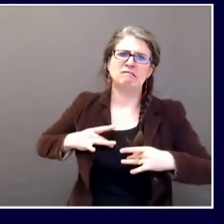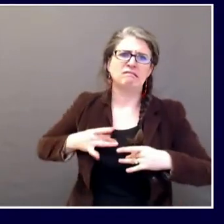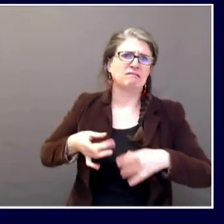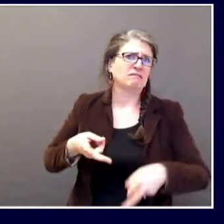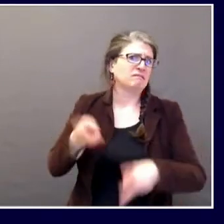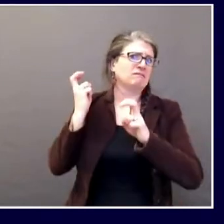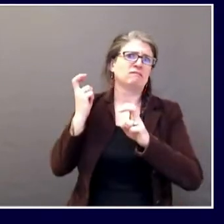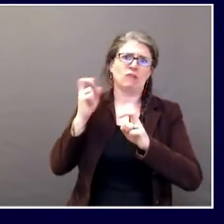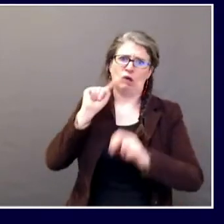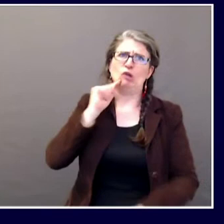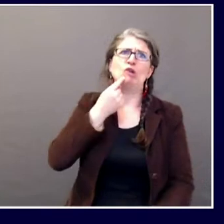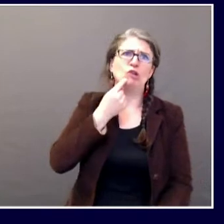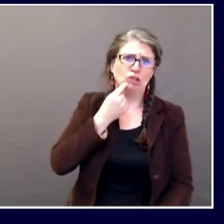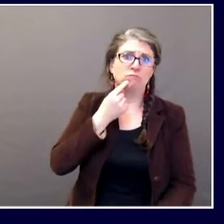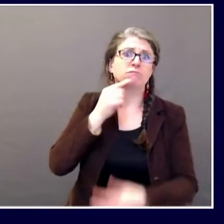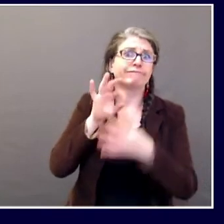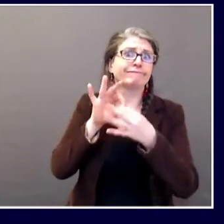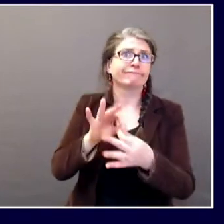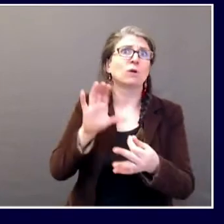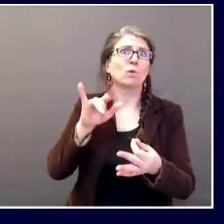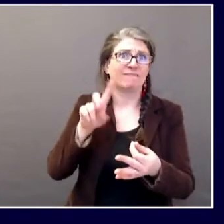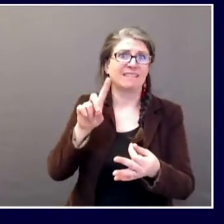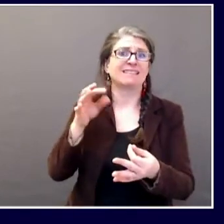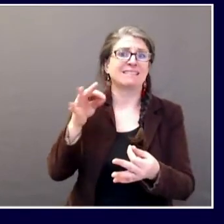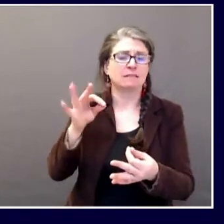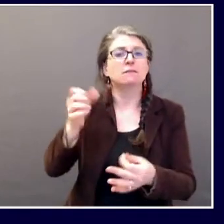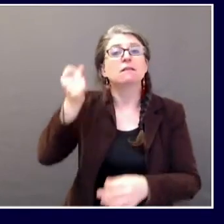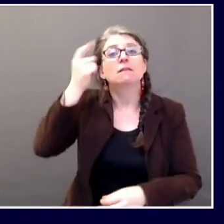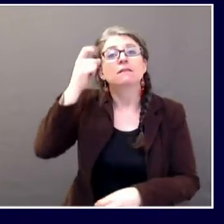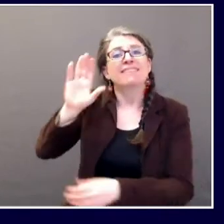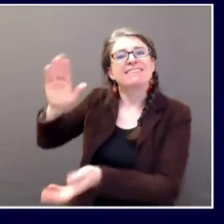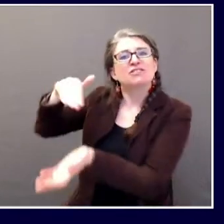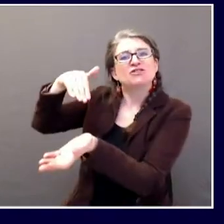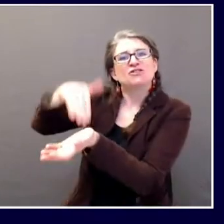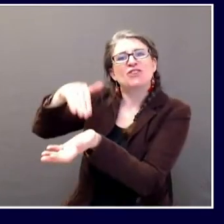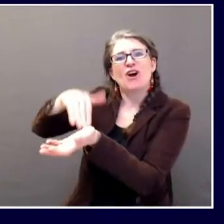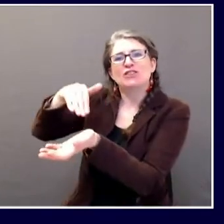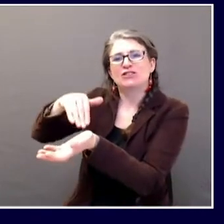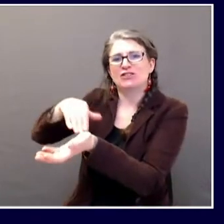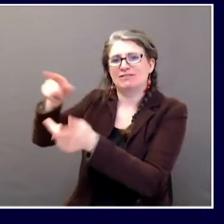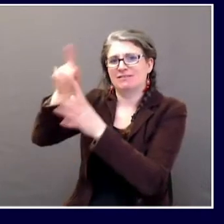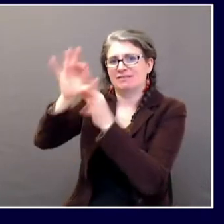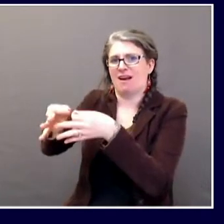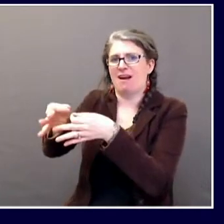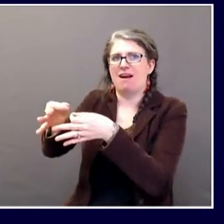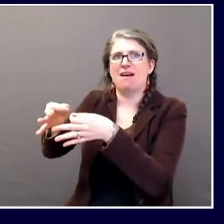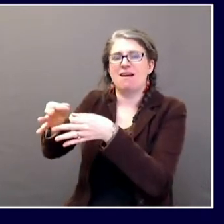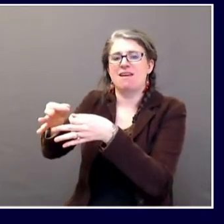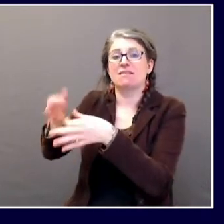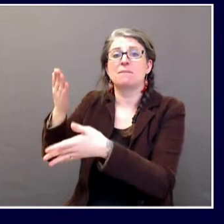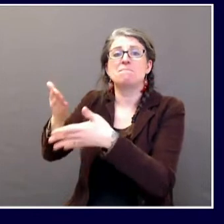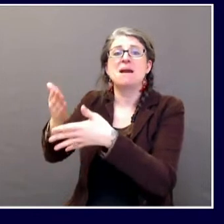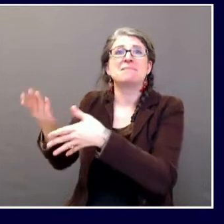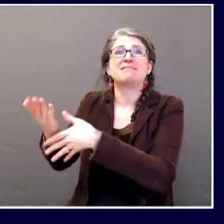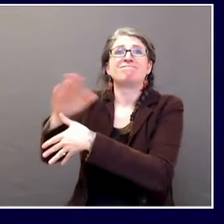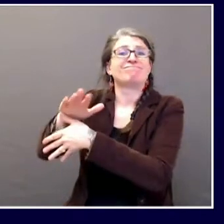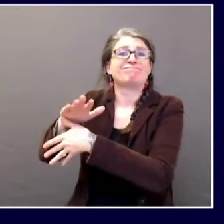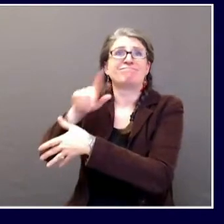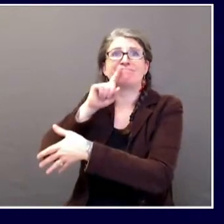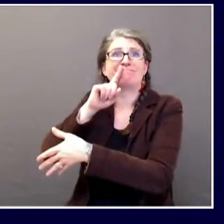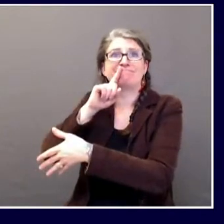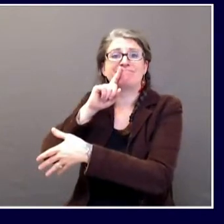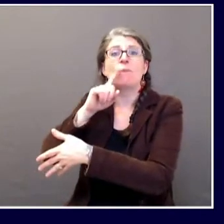folks first. The other thing we have to do is to make sure we don't create too many layers of priority within